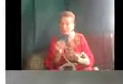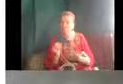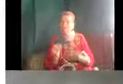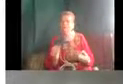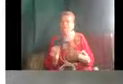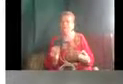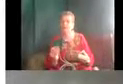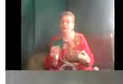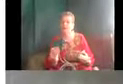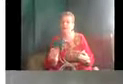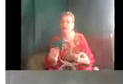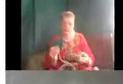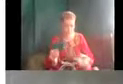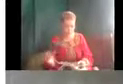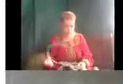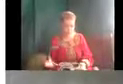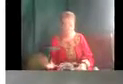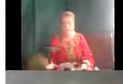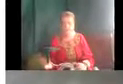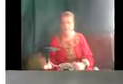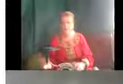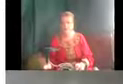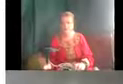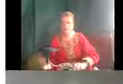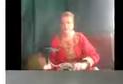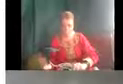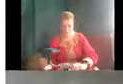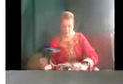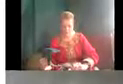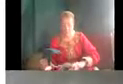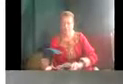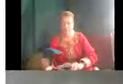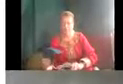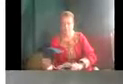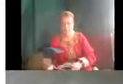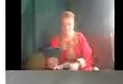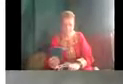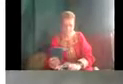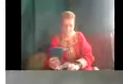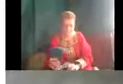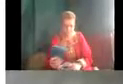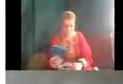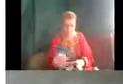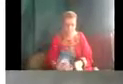until the user gets off okay so that it alerts the caregiver that they need something